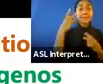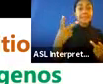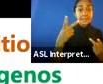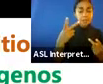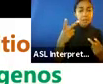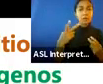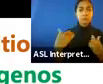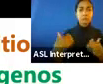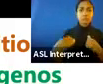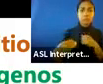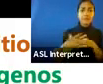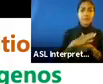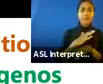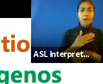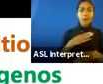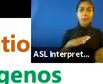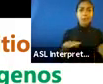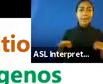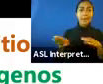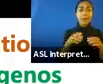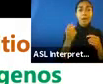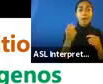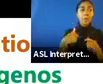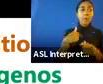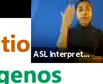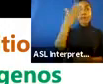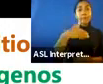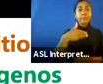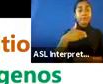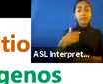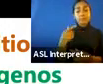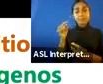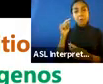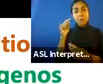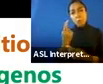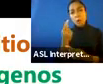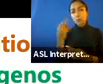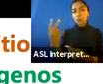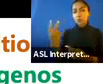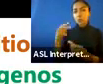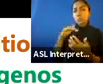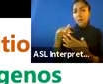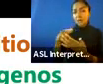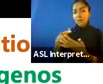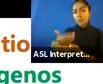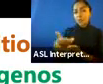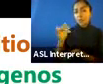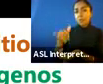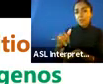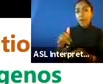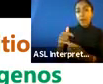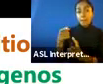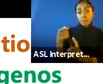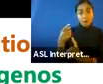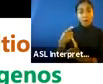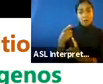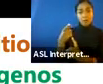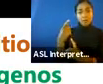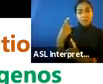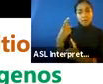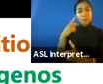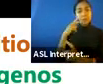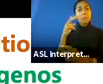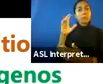know. And again, it is just 1 or 2 studies that think that this makes everyone slower, but it's